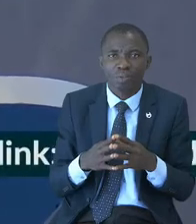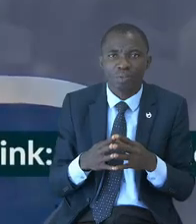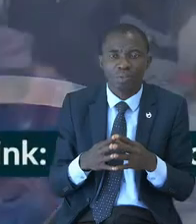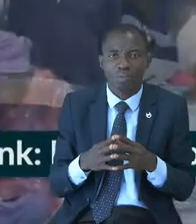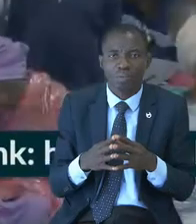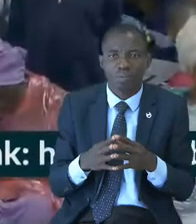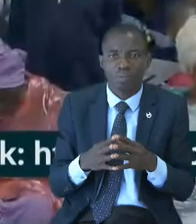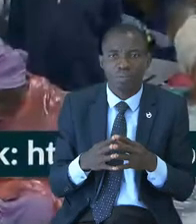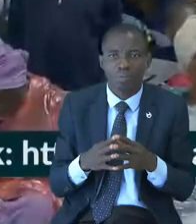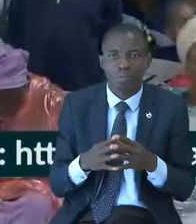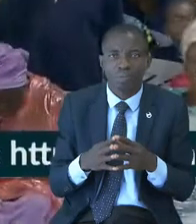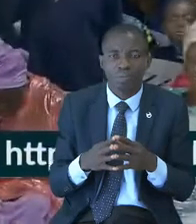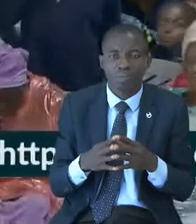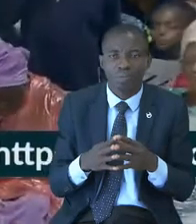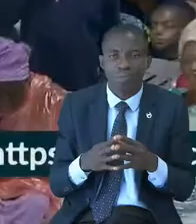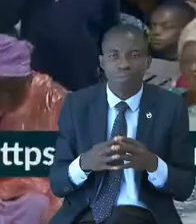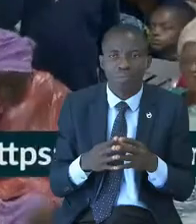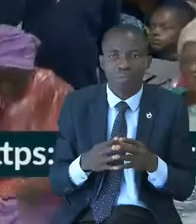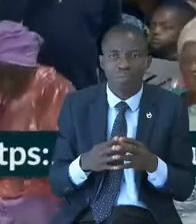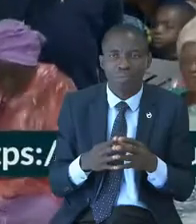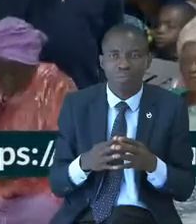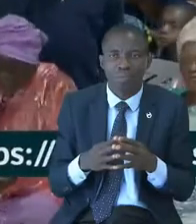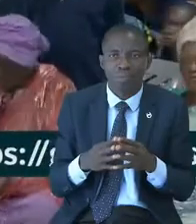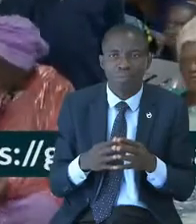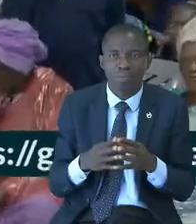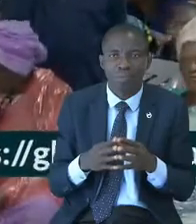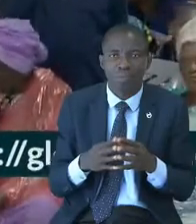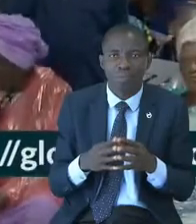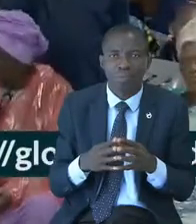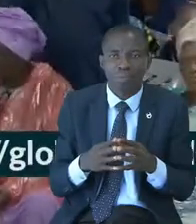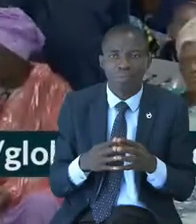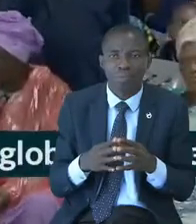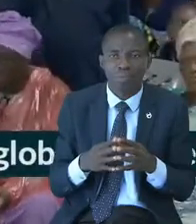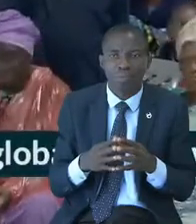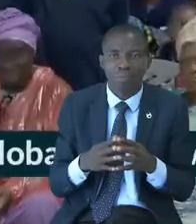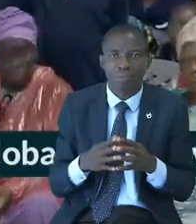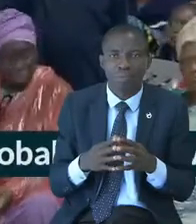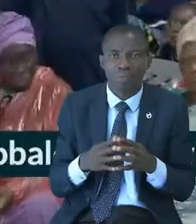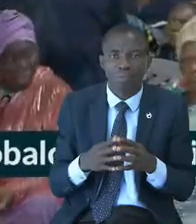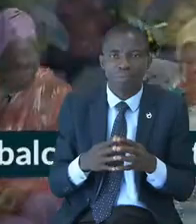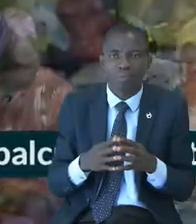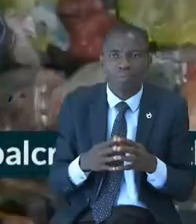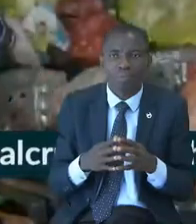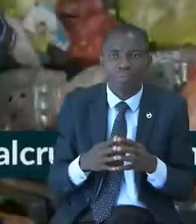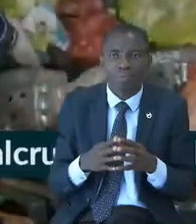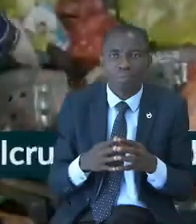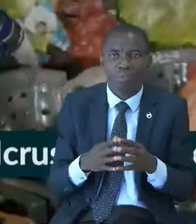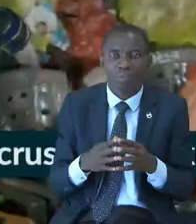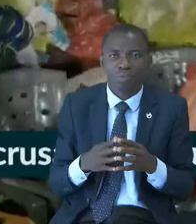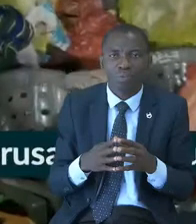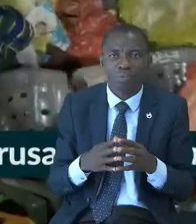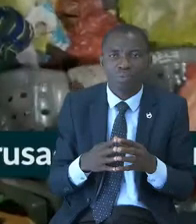In the middle here, at my left-hand side, I'm far left there, and then behind,